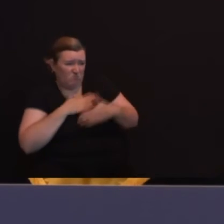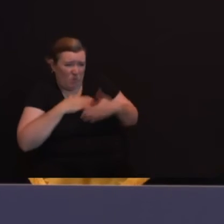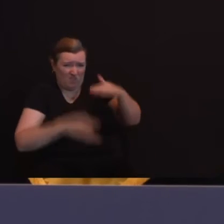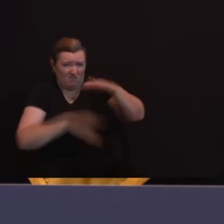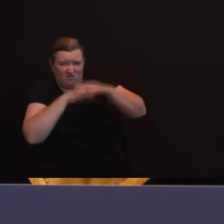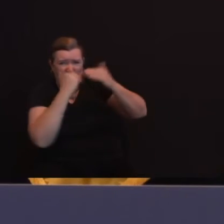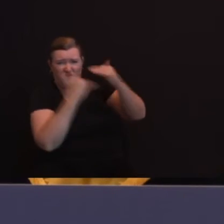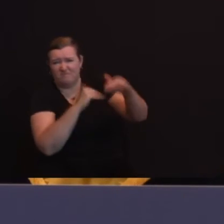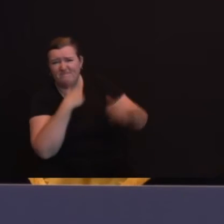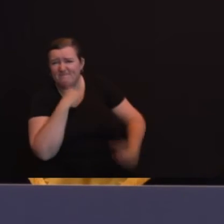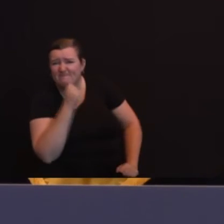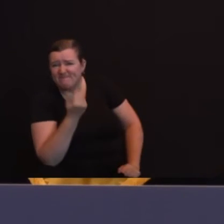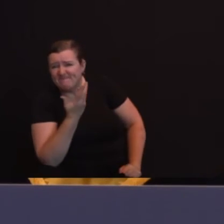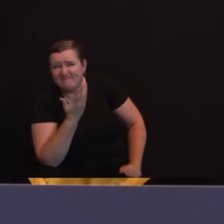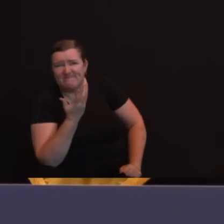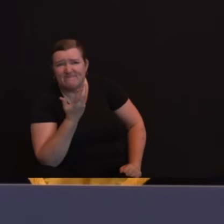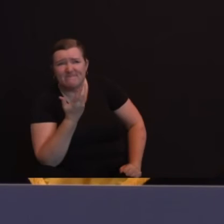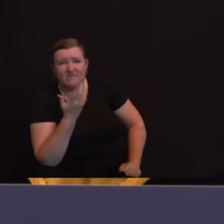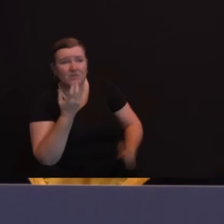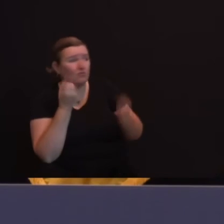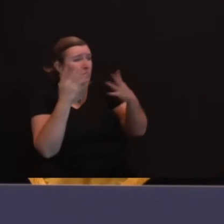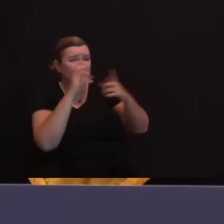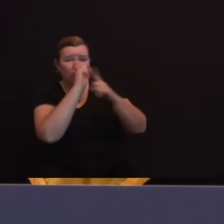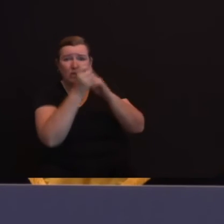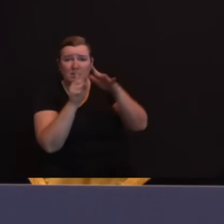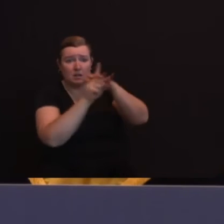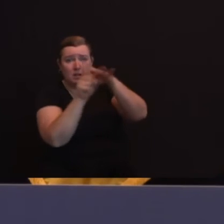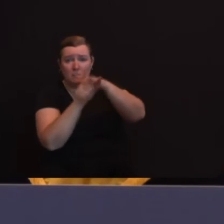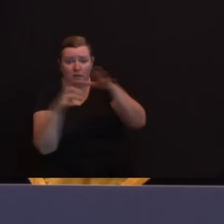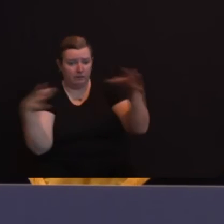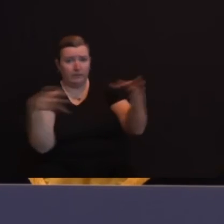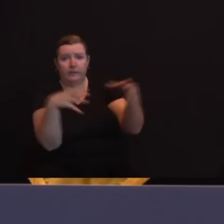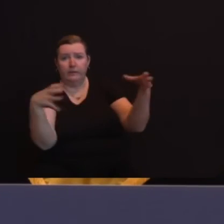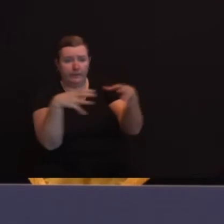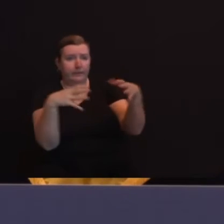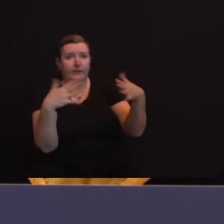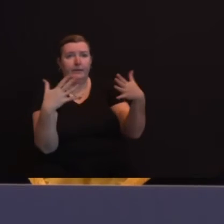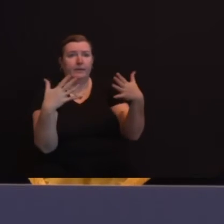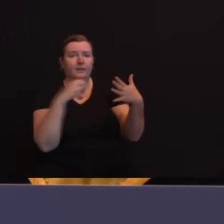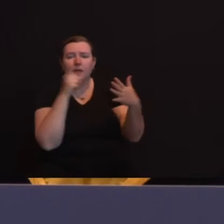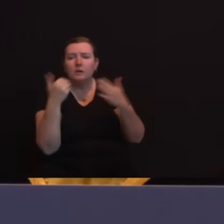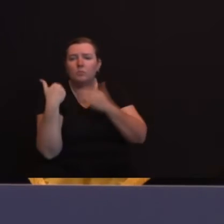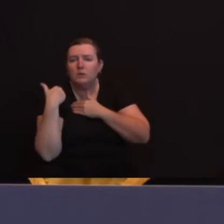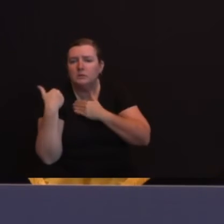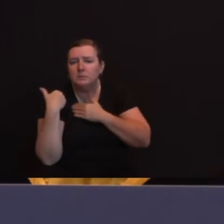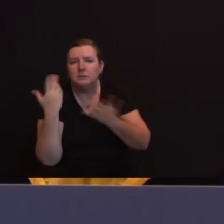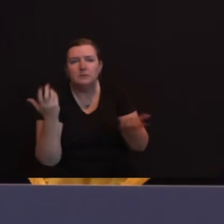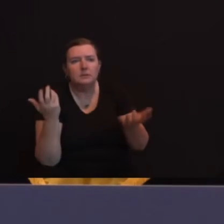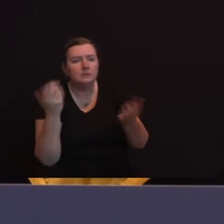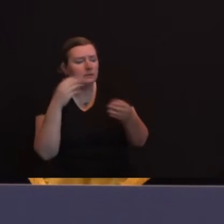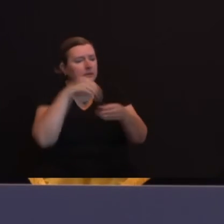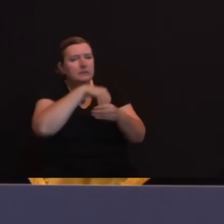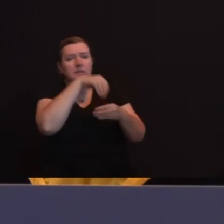many instances of folks gathering irresponsibly inside, including in